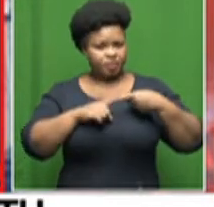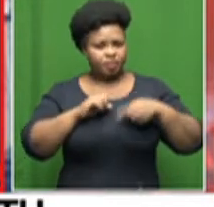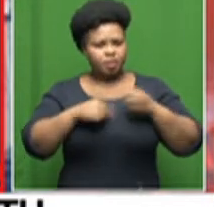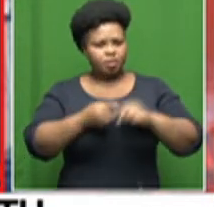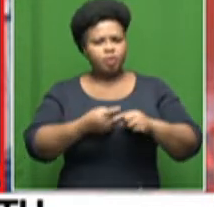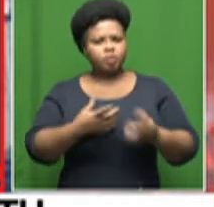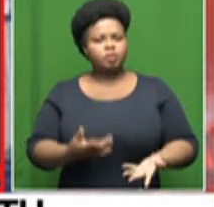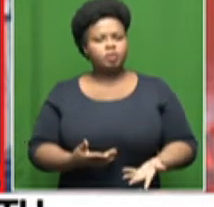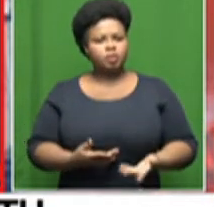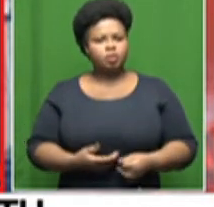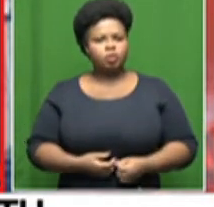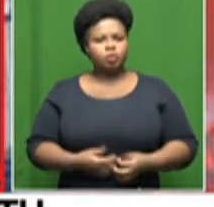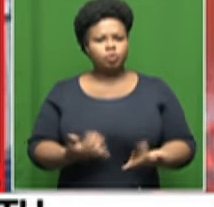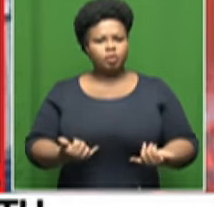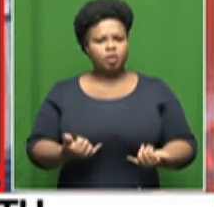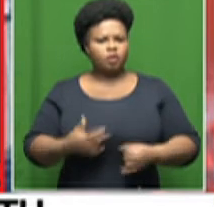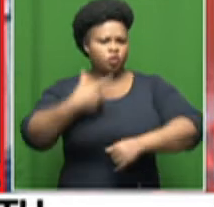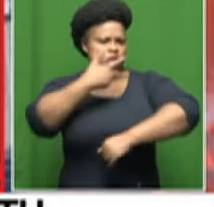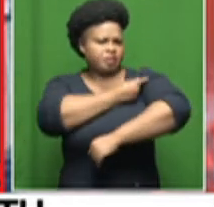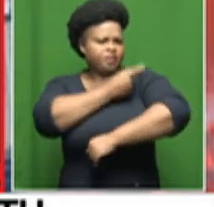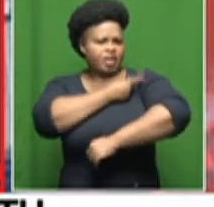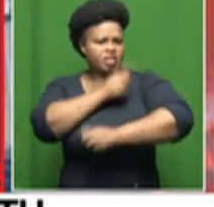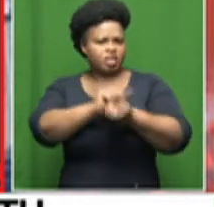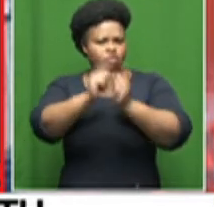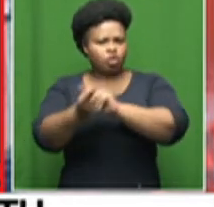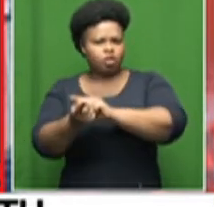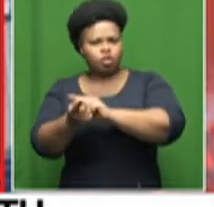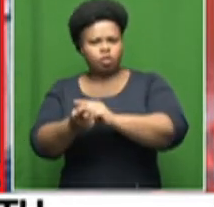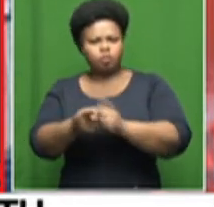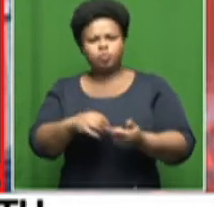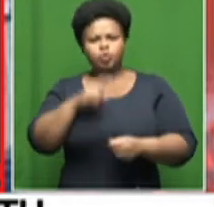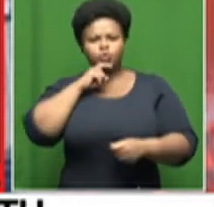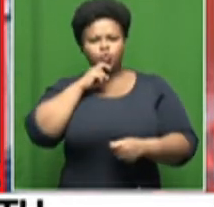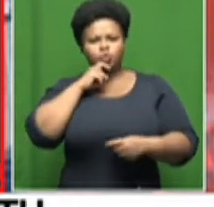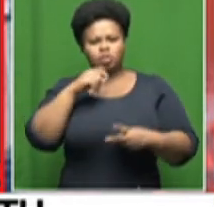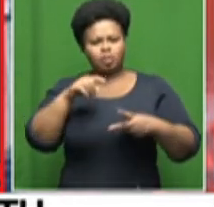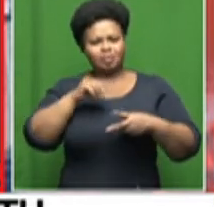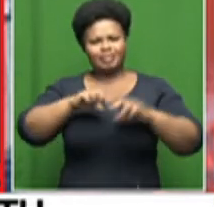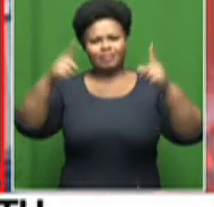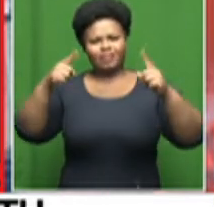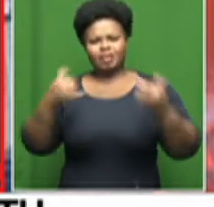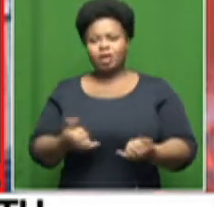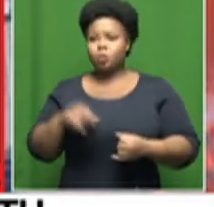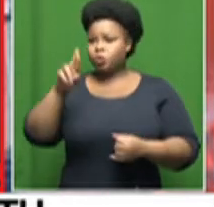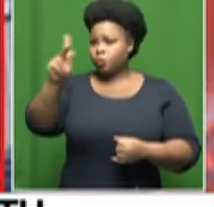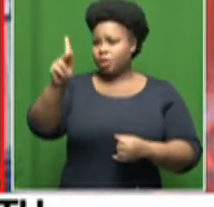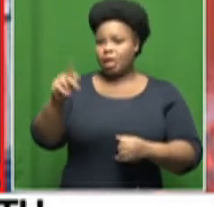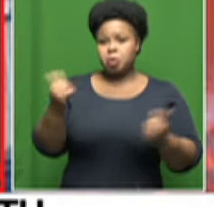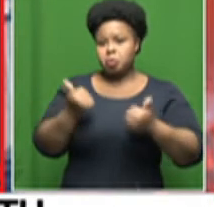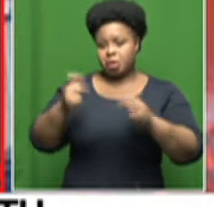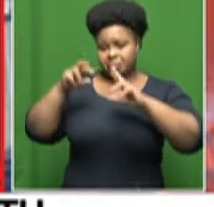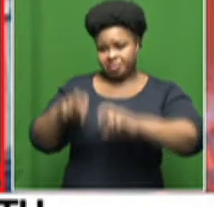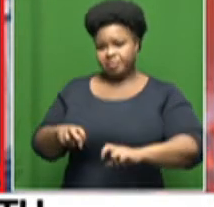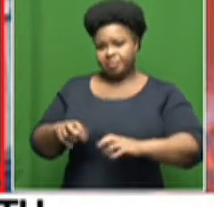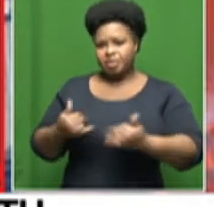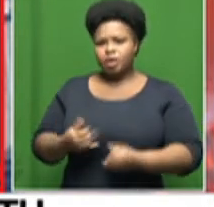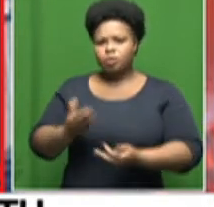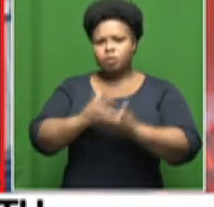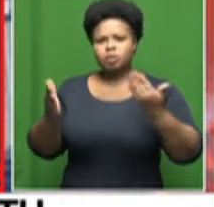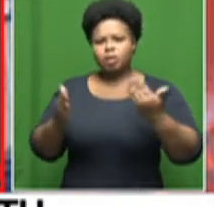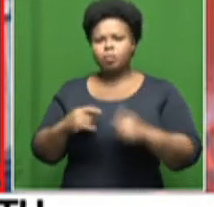to interchangeability of vaccines. And those sort of studies are already underway in the United Kingdom, where some individuals